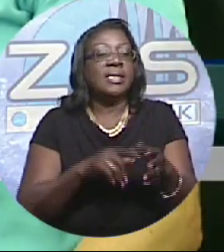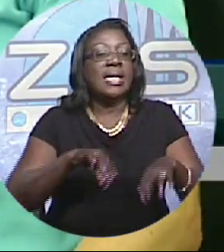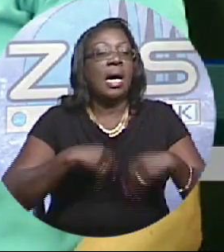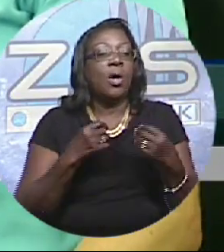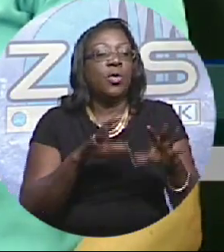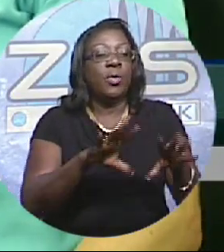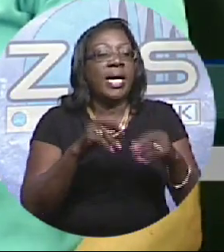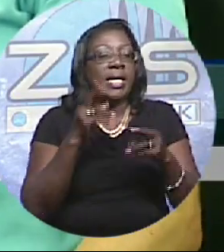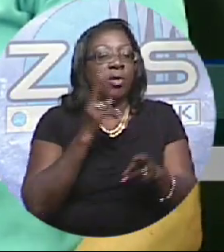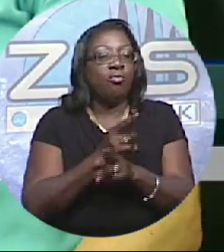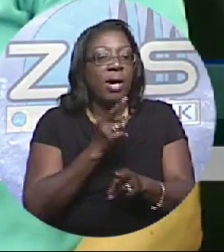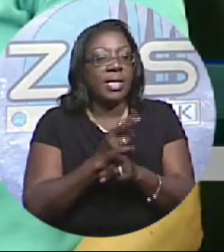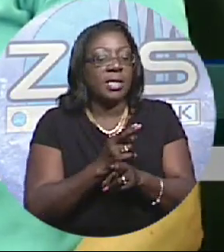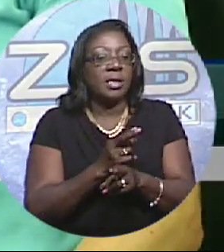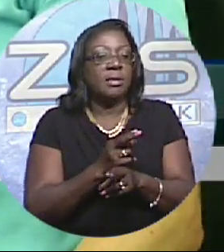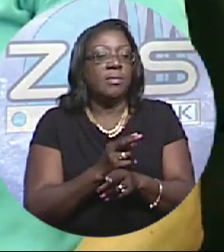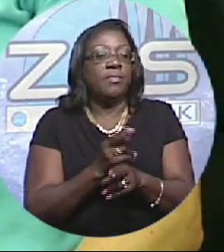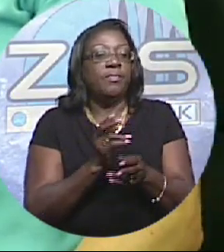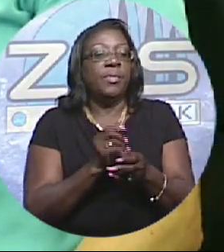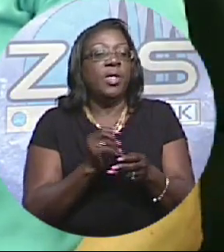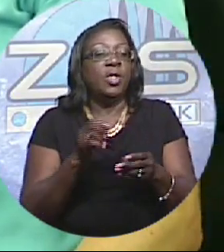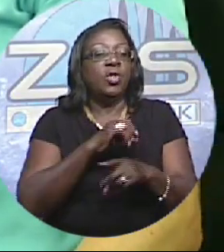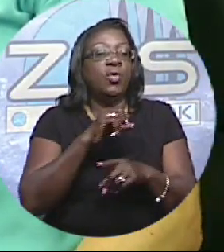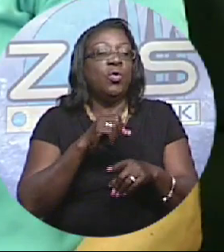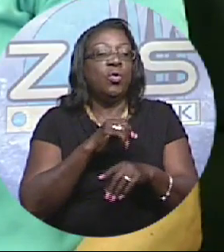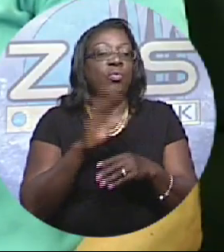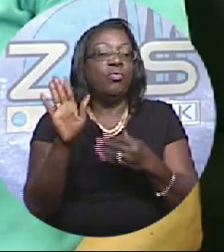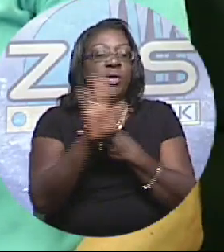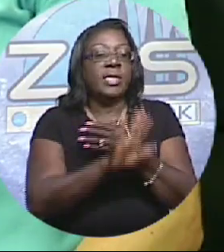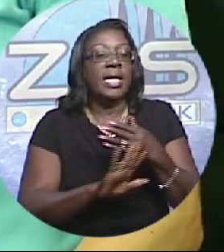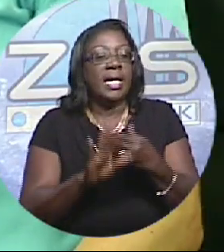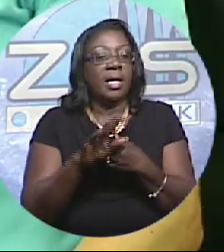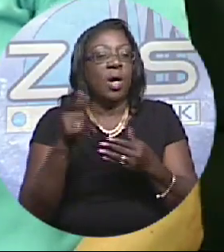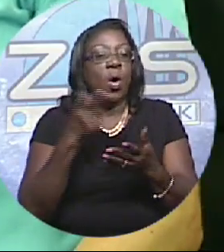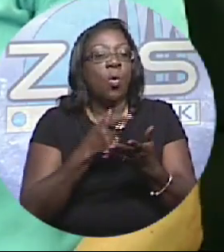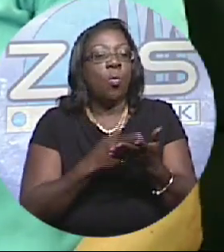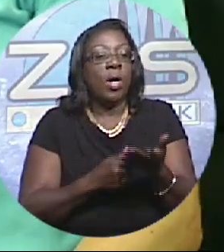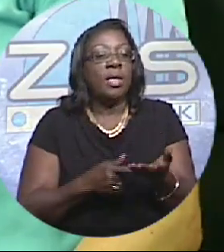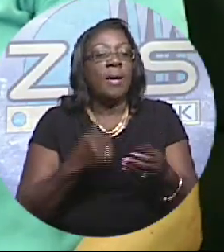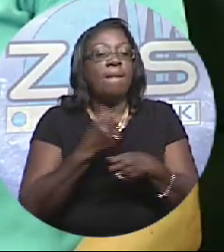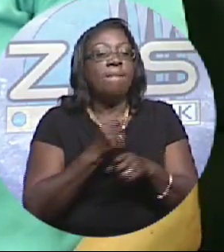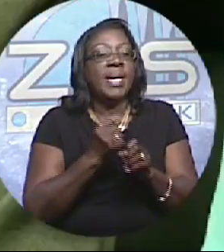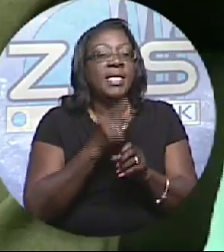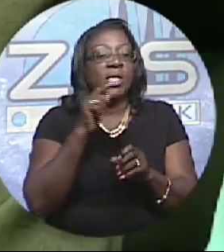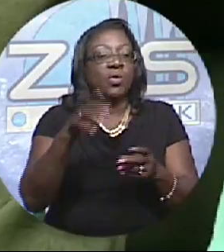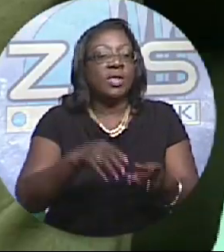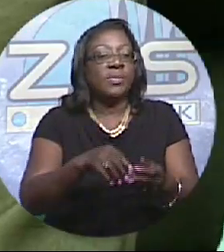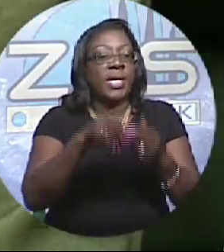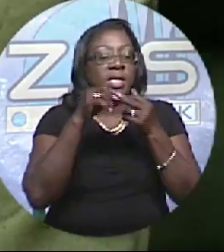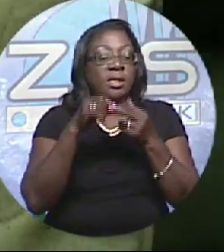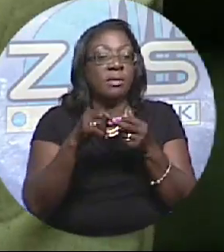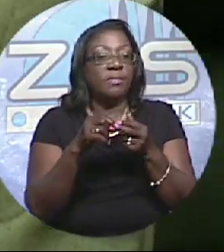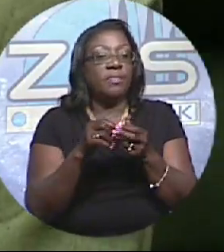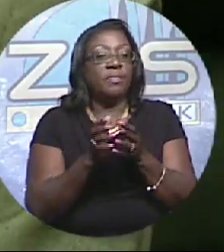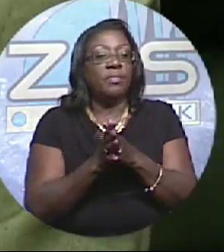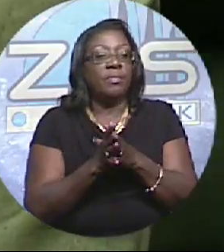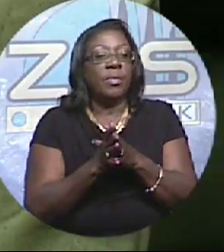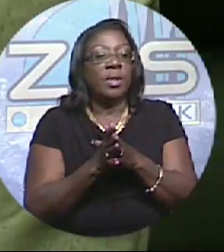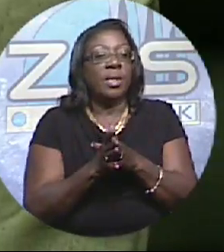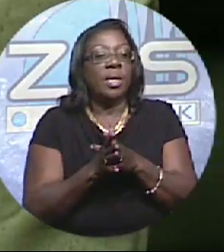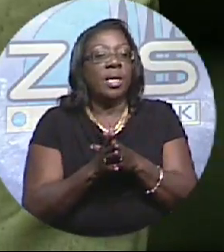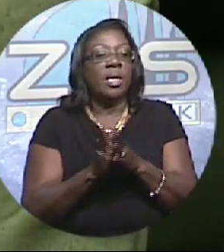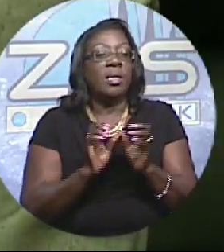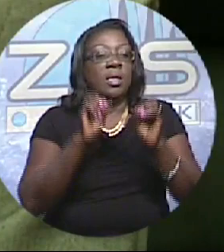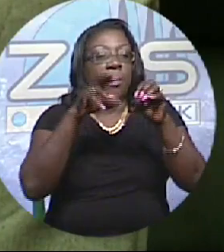do when you really want to be serious about your marine environment and protecting what it is that makes you special as a country. These new marine